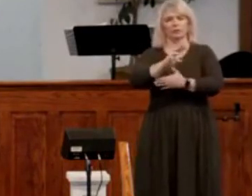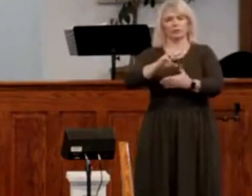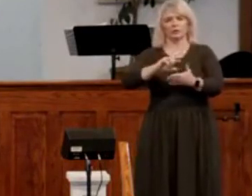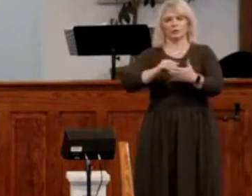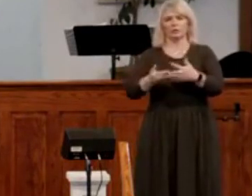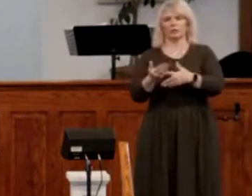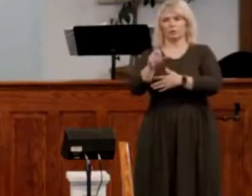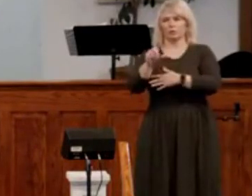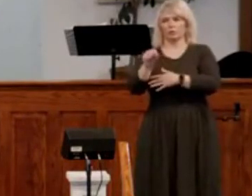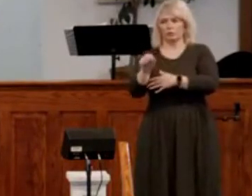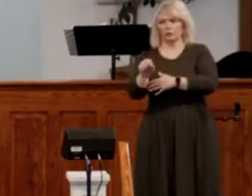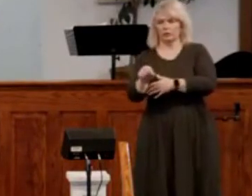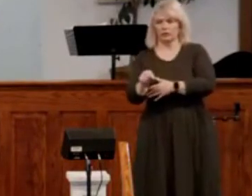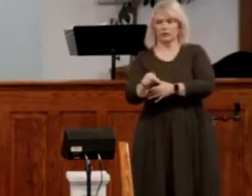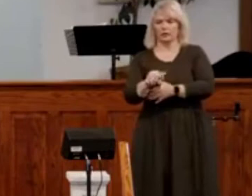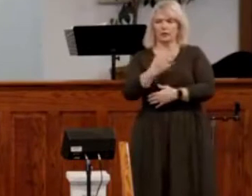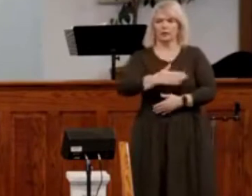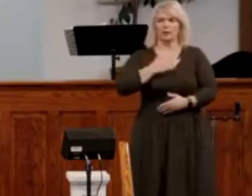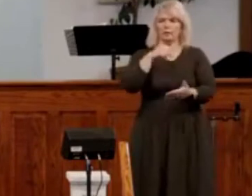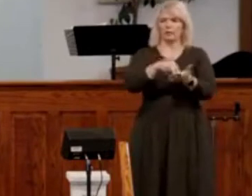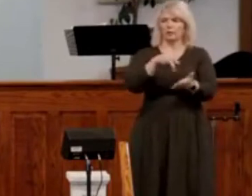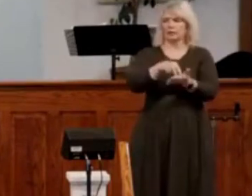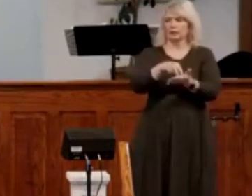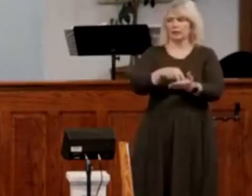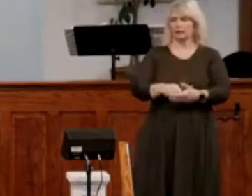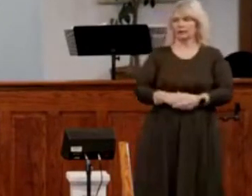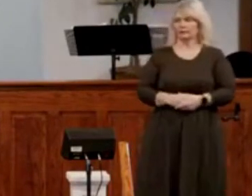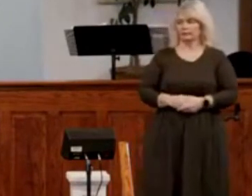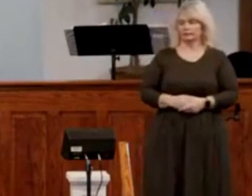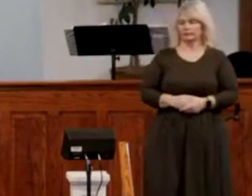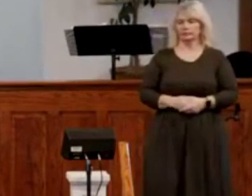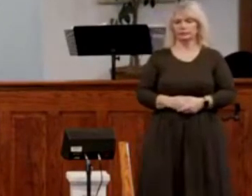stand out of respect for the reading of God's word.